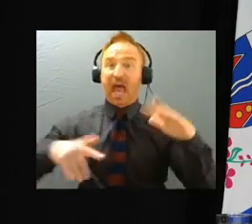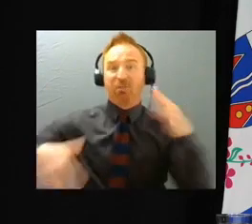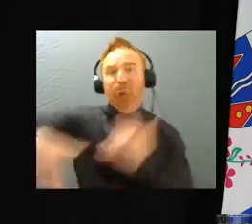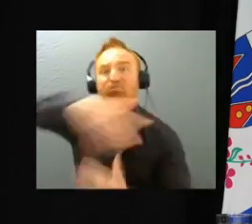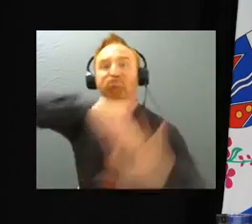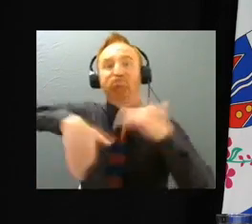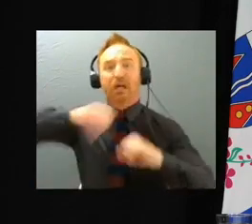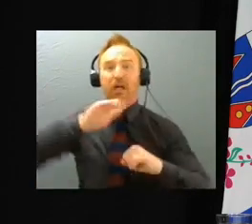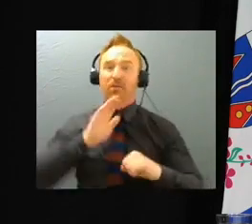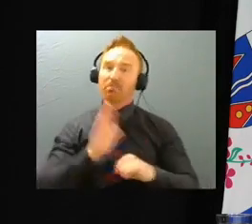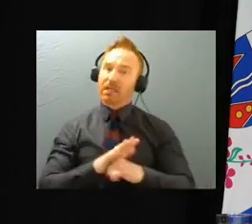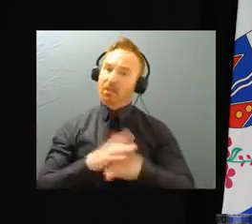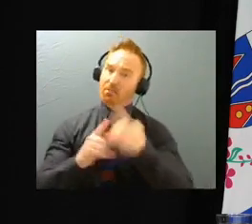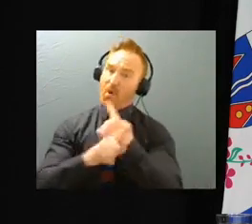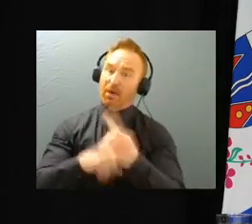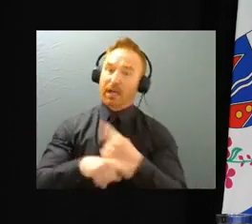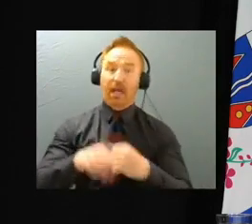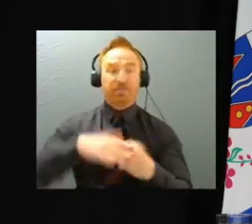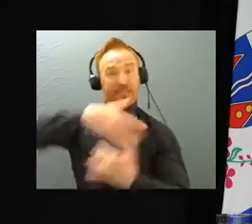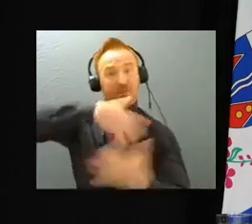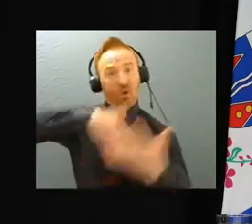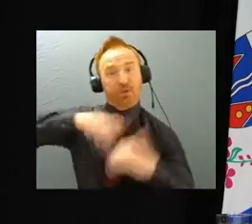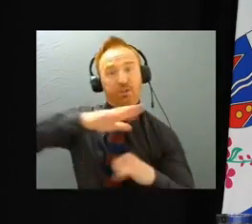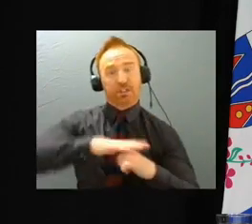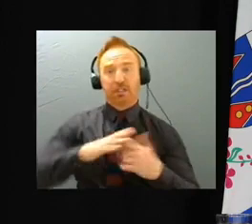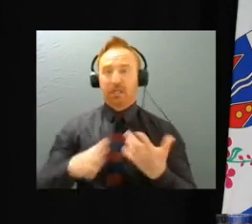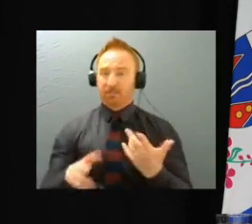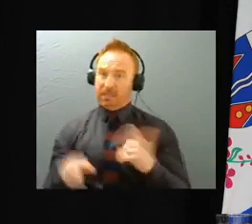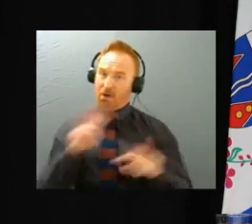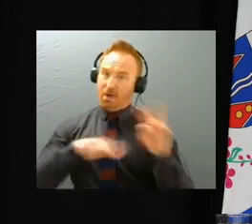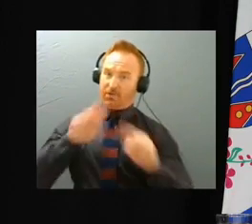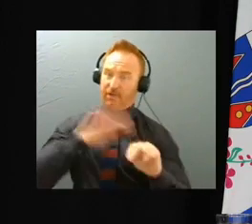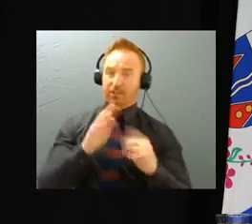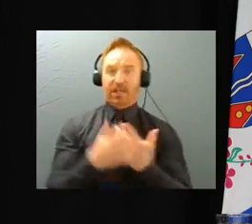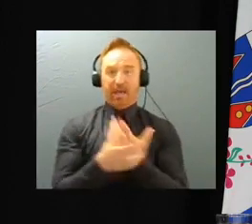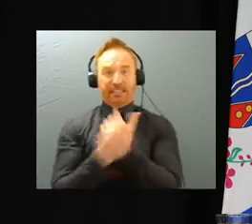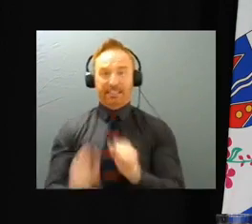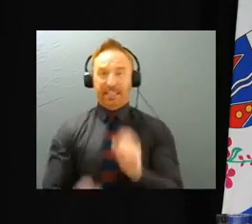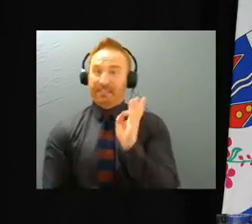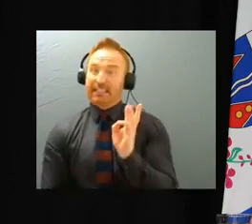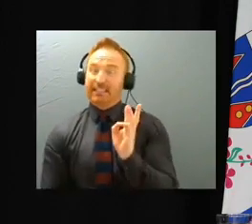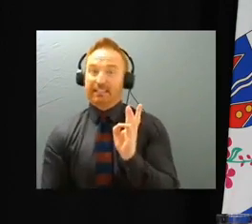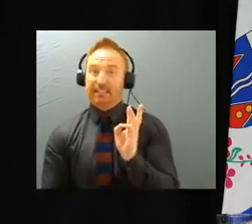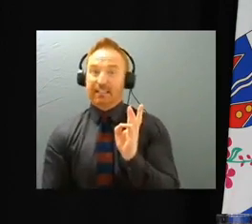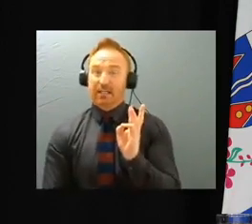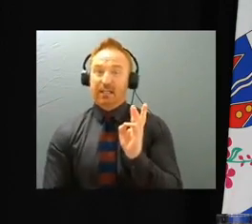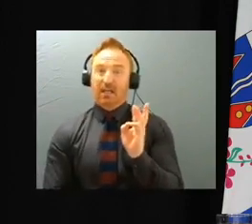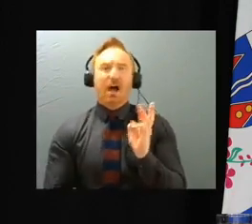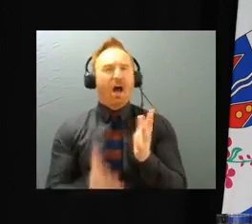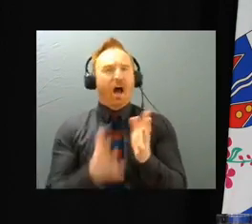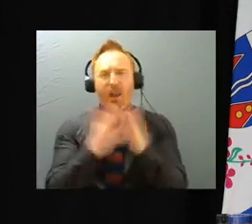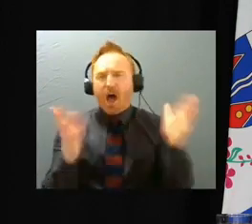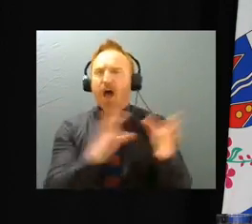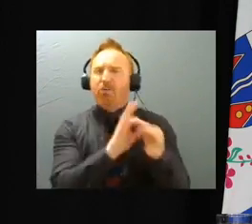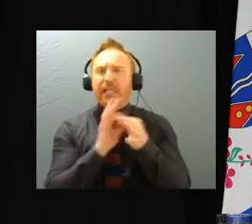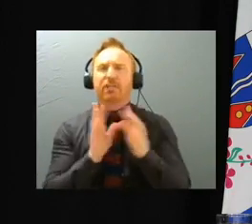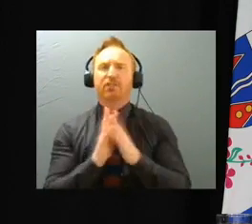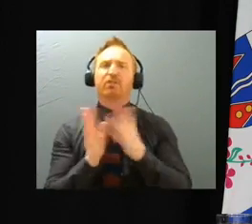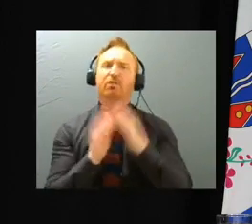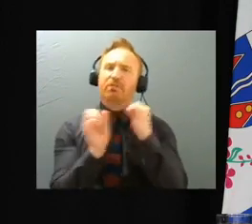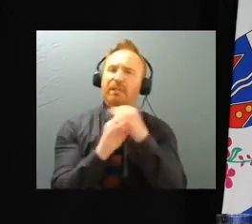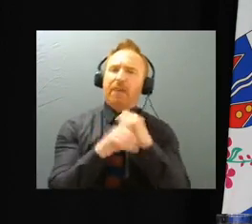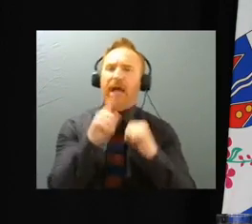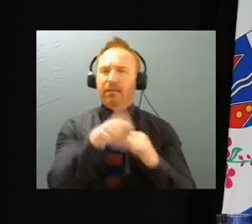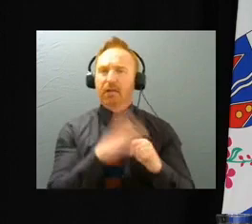social gatherings going? Observation of the safe 6. Much of this will be based on feedback that we're hearing. BC